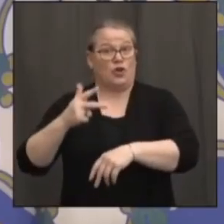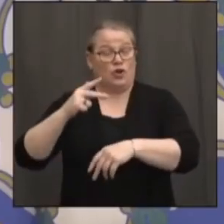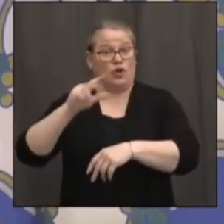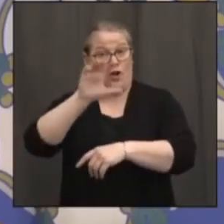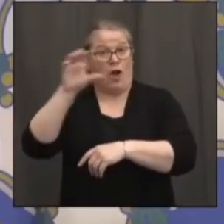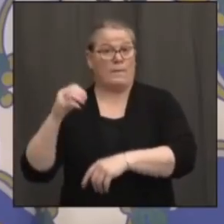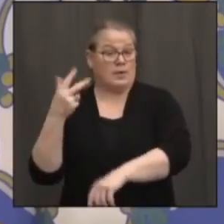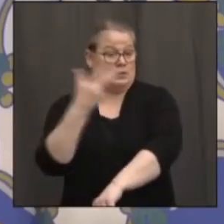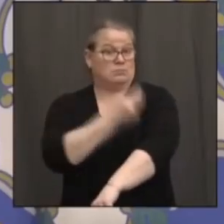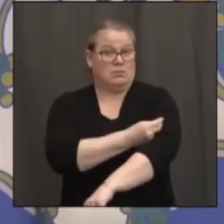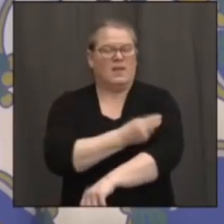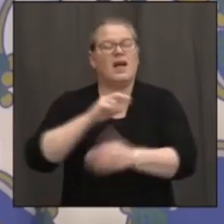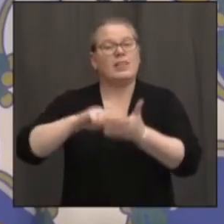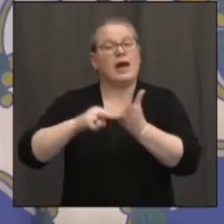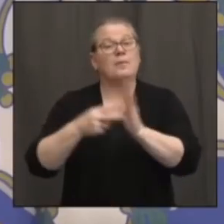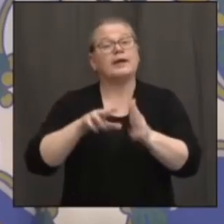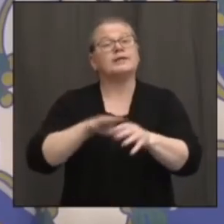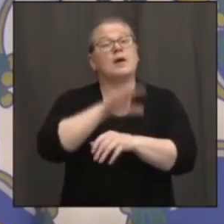open on that.